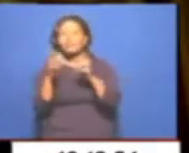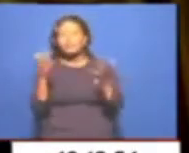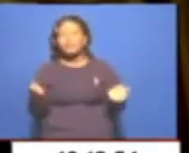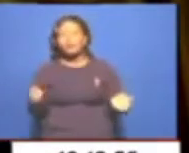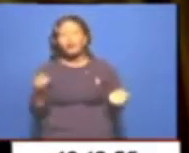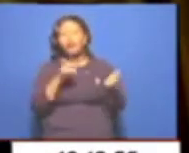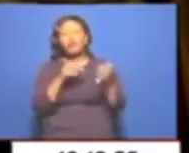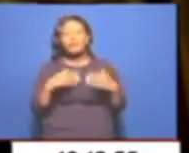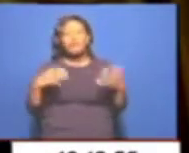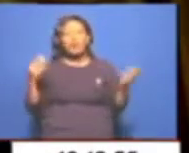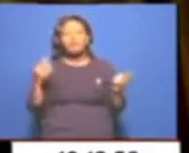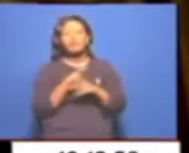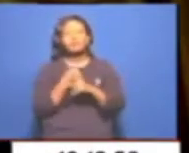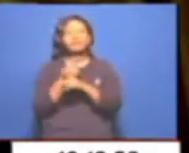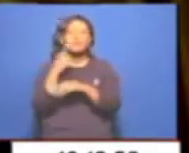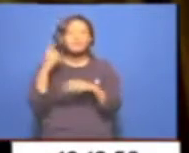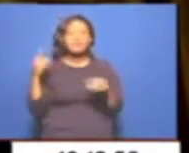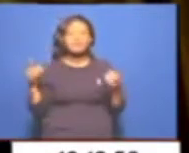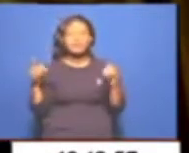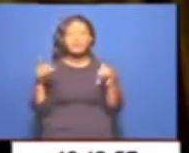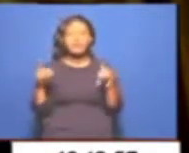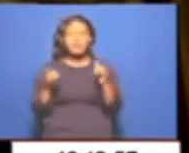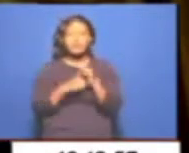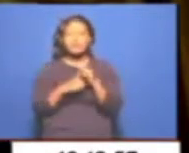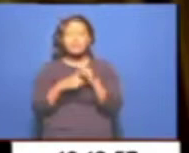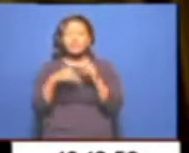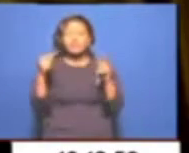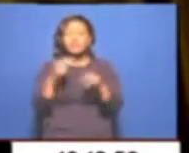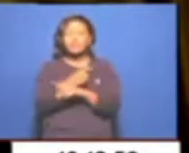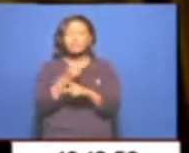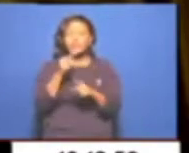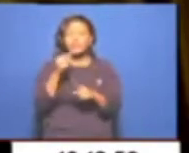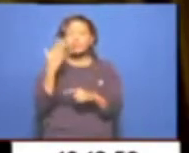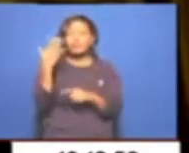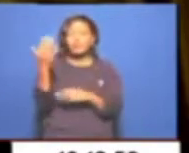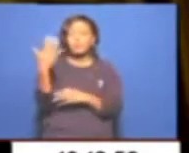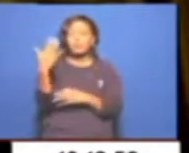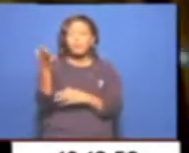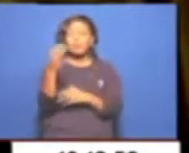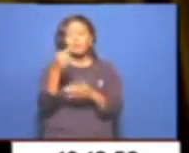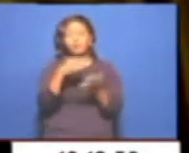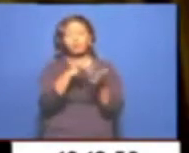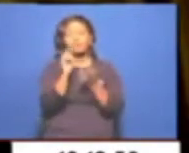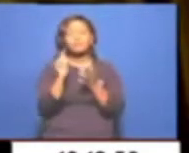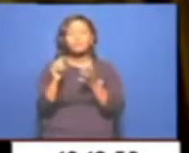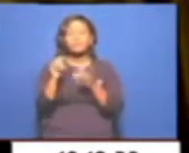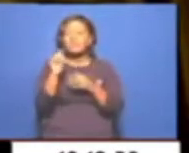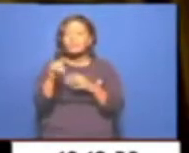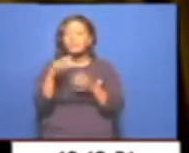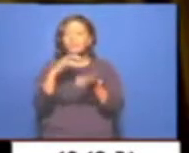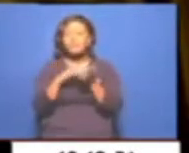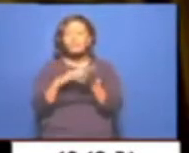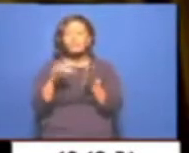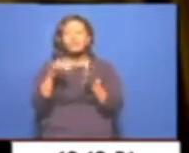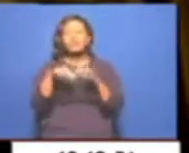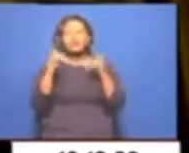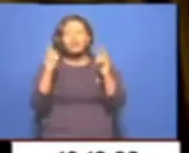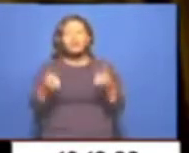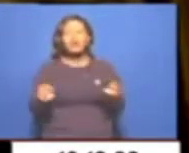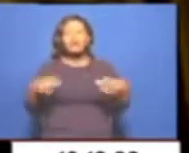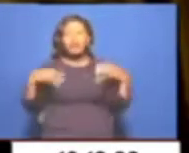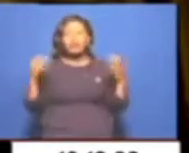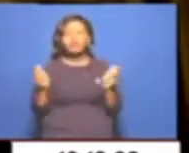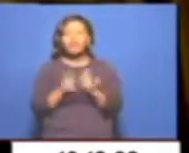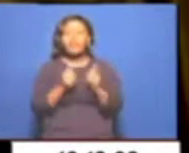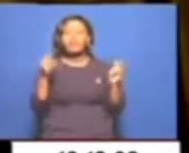A voter is given 6 different ballot papers, and you vote for each different position. So in this particular case, we should be given 10 different ballot papers, a